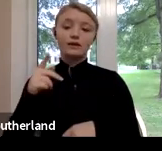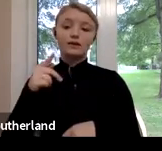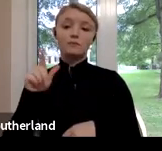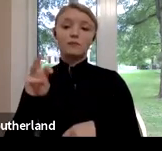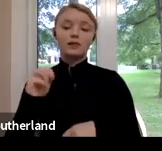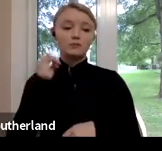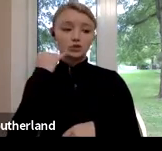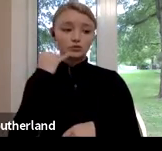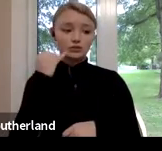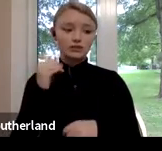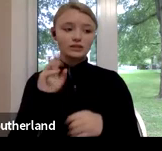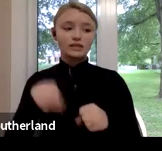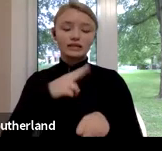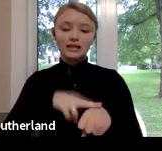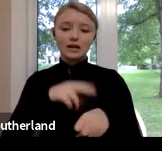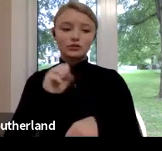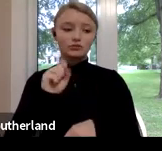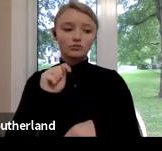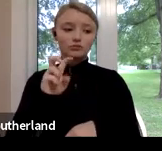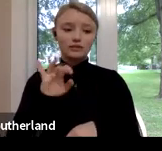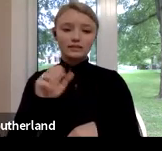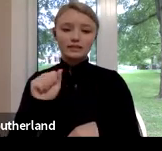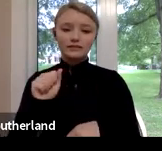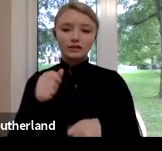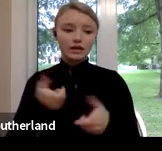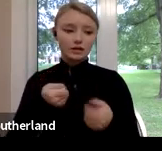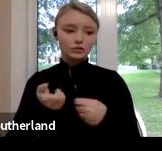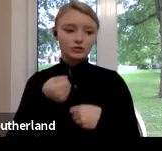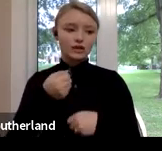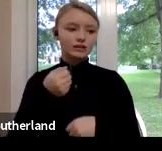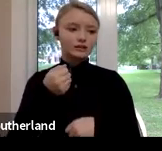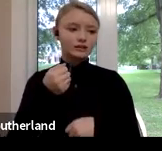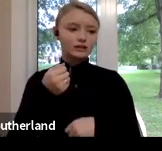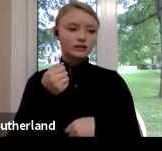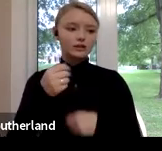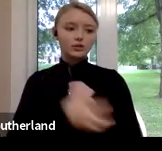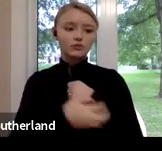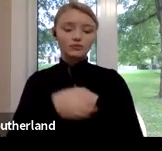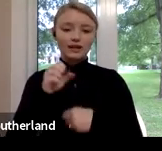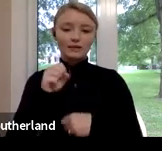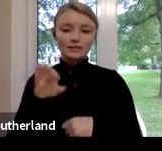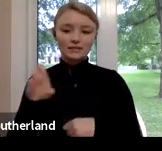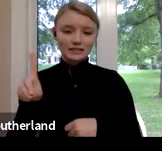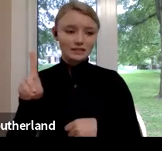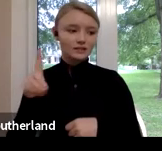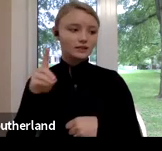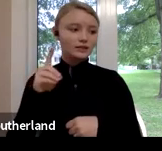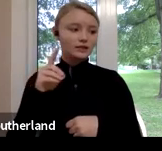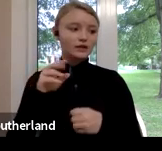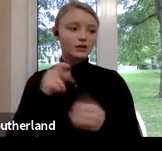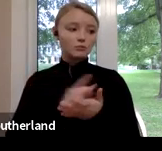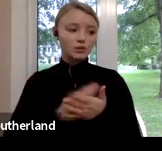seed extract, pure vanilla extract, orange, yuzu, lemon, and tangerine